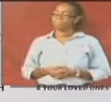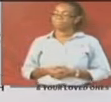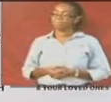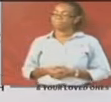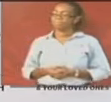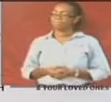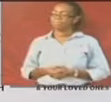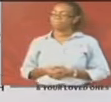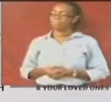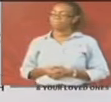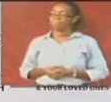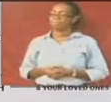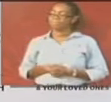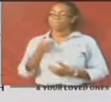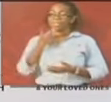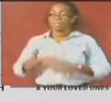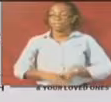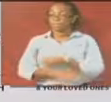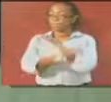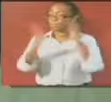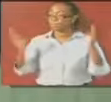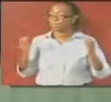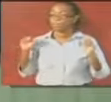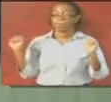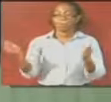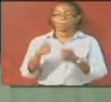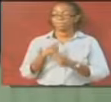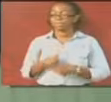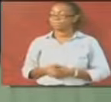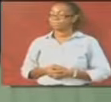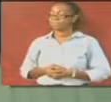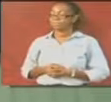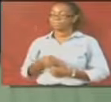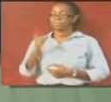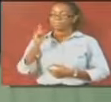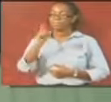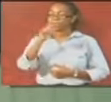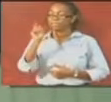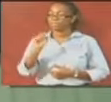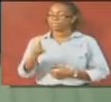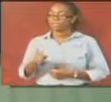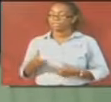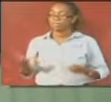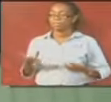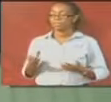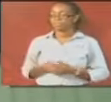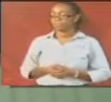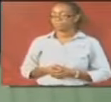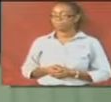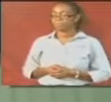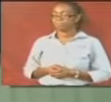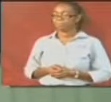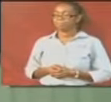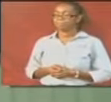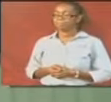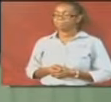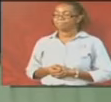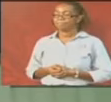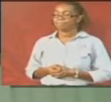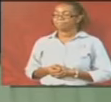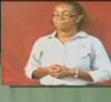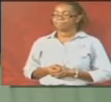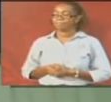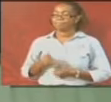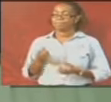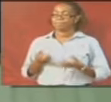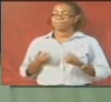Morning, everyone. Rashad Khan, Guardian Media Limited. My first question is to Ms. Grace Sukhchan or Dr. Hines. I'm not